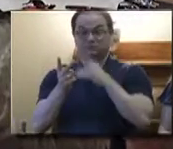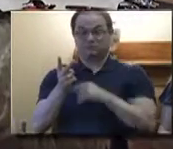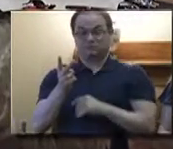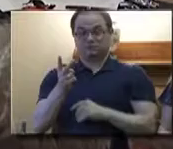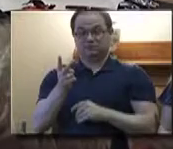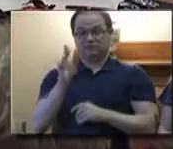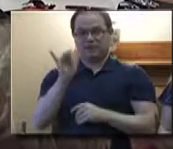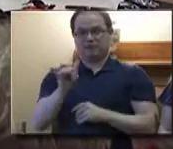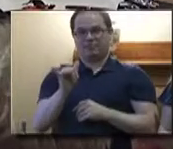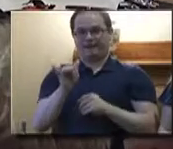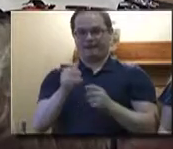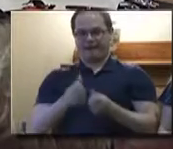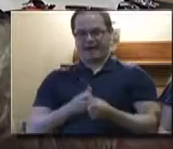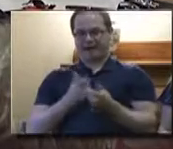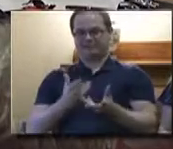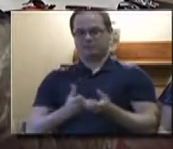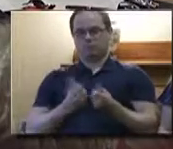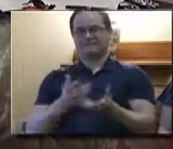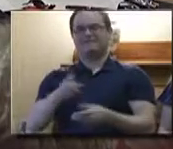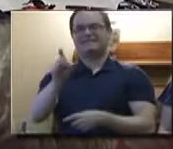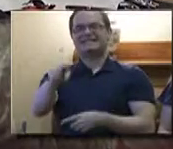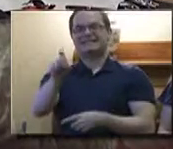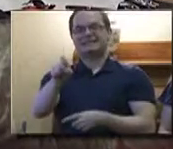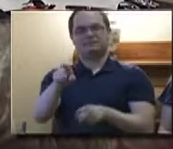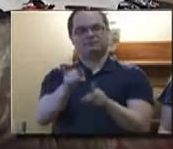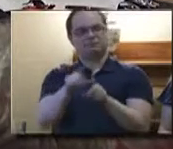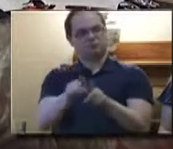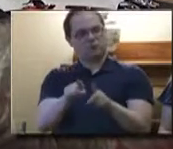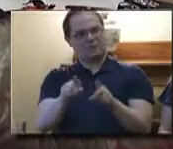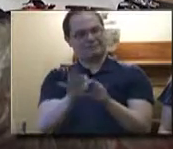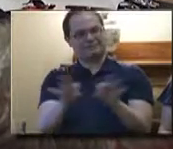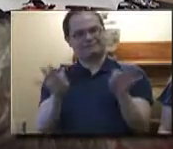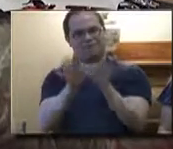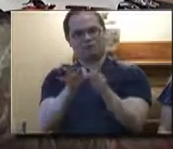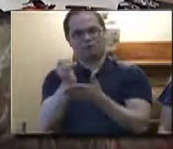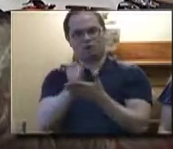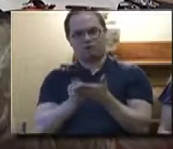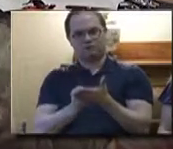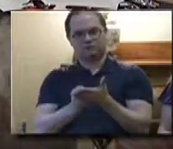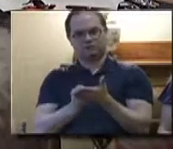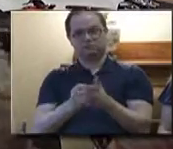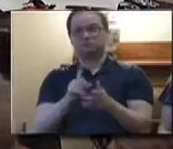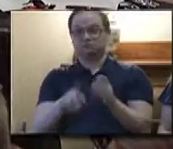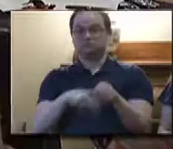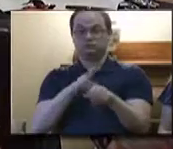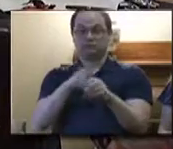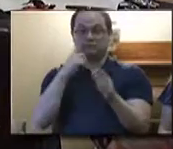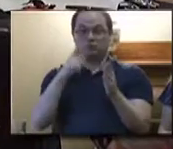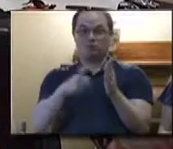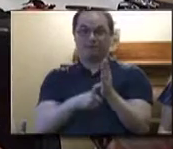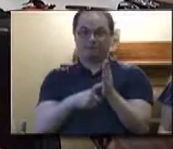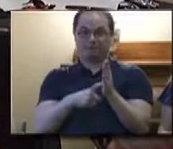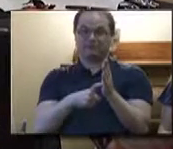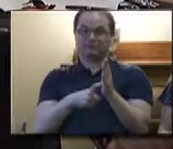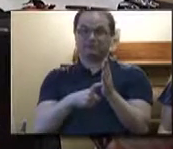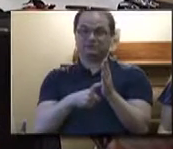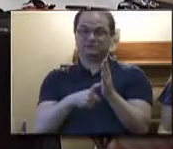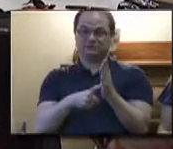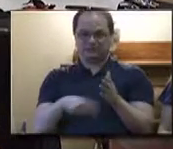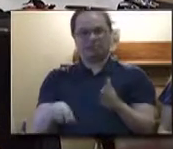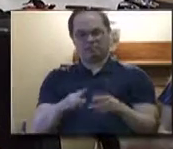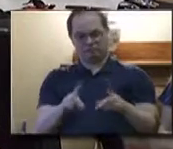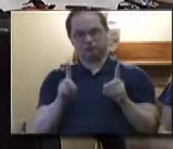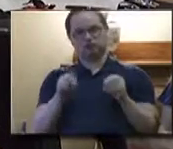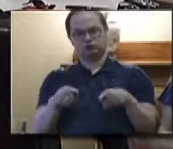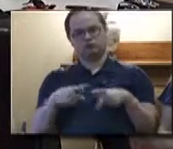the expressive need and the value of it, and it's usually recognized. I mean, they do allow